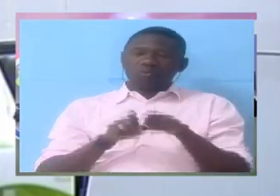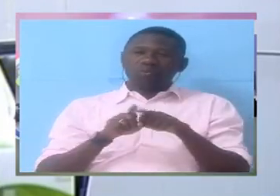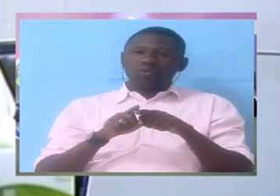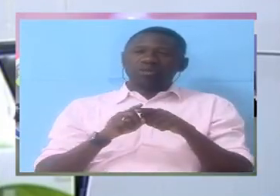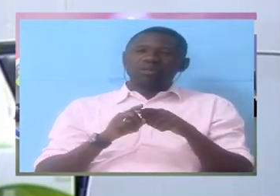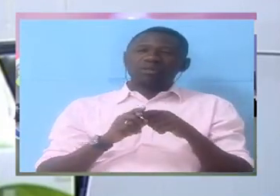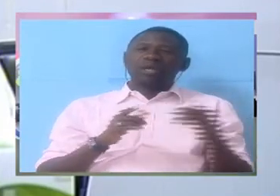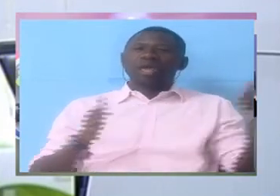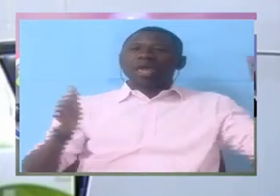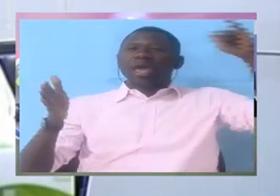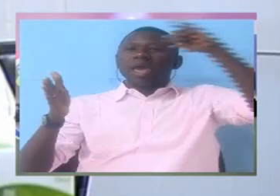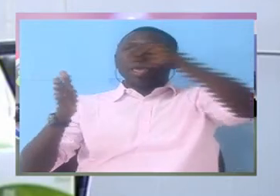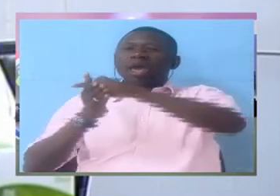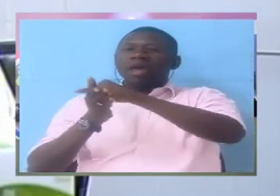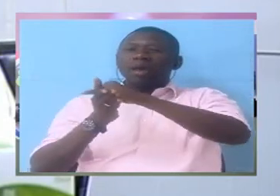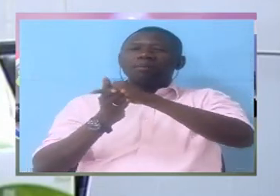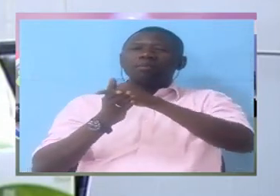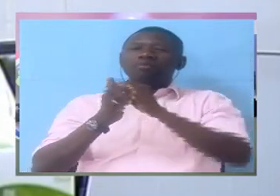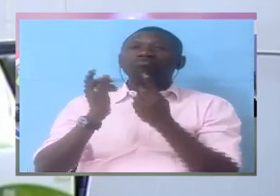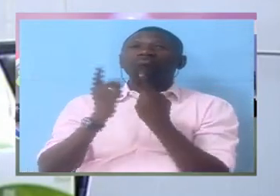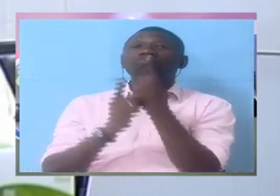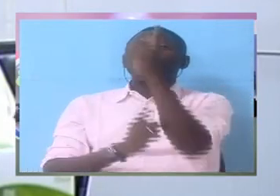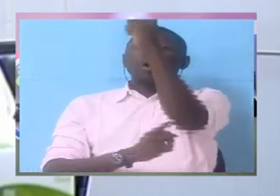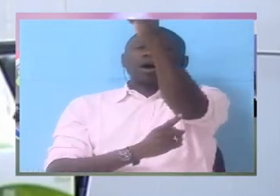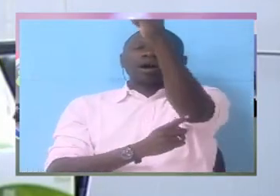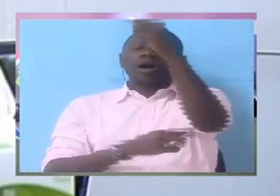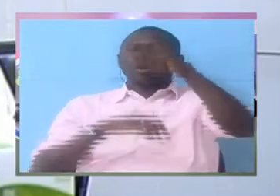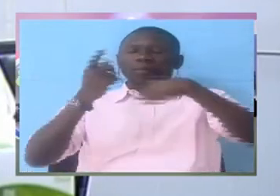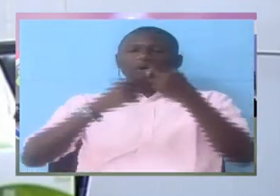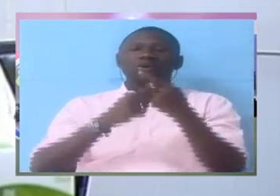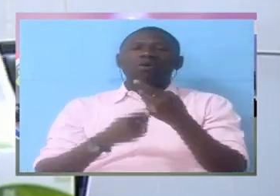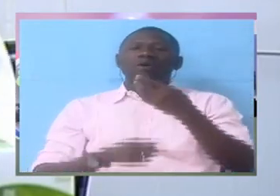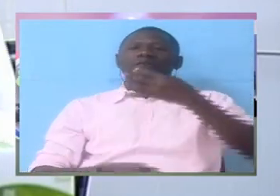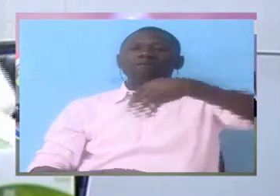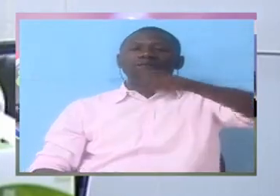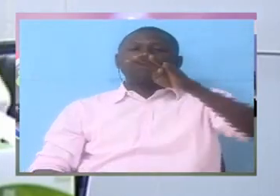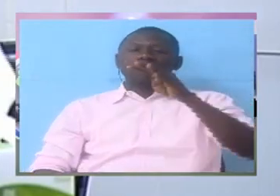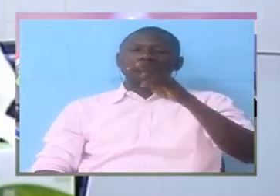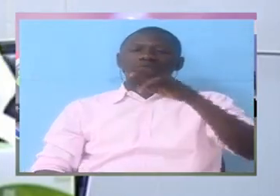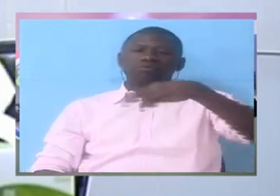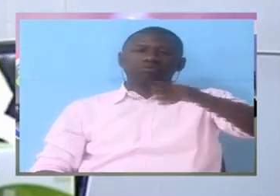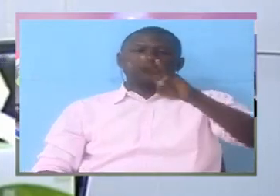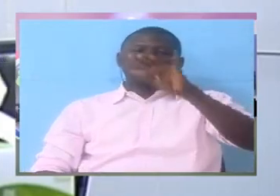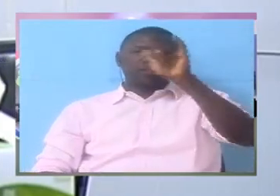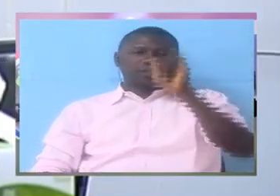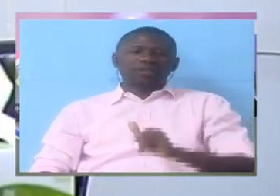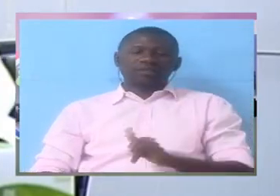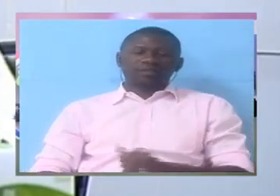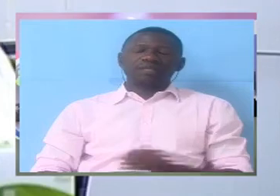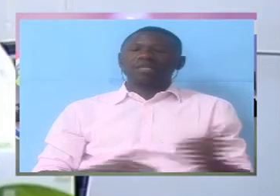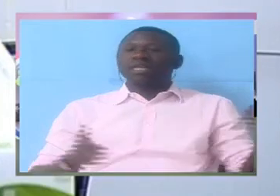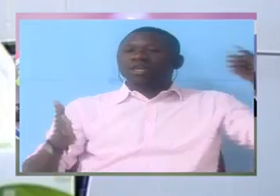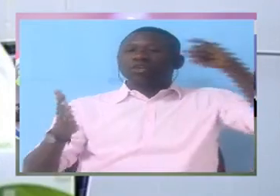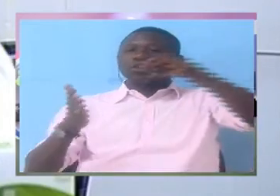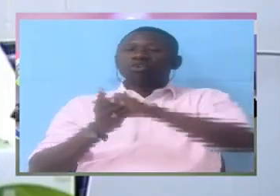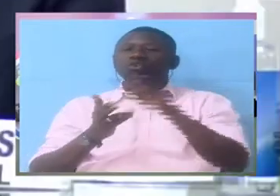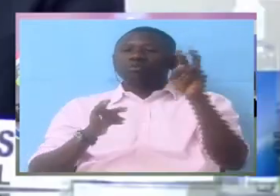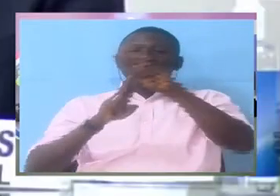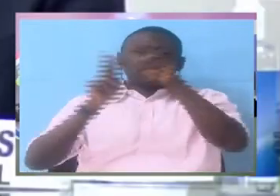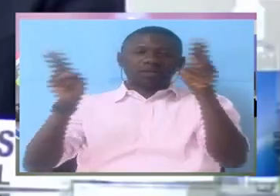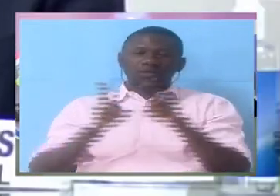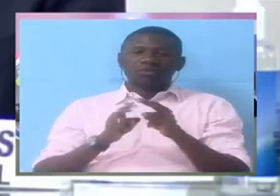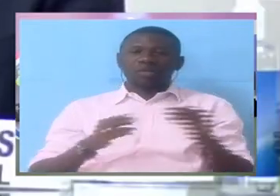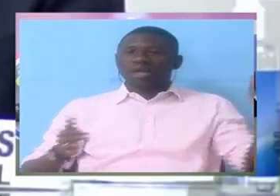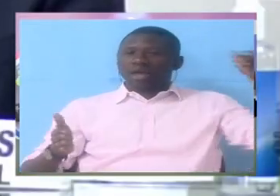almost 13 years. Kadun nin control tower do ko ke membital han fo sanji tan anin saba. Yundum International Airport. Yundum International Kulunti